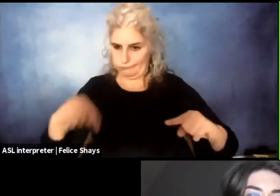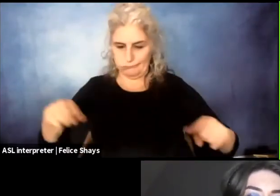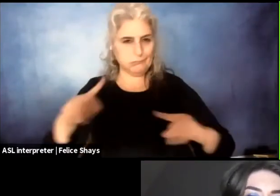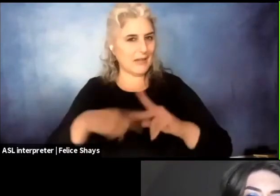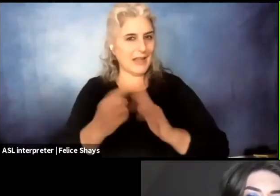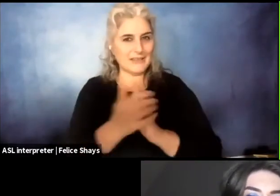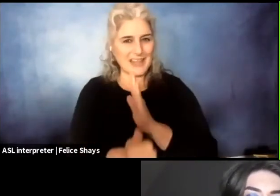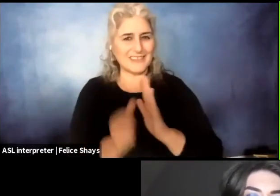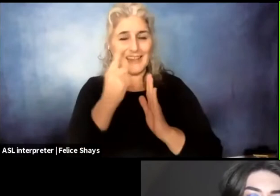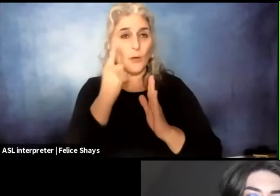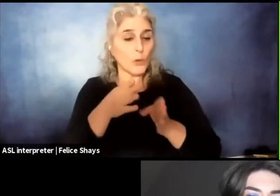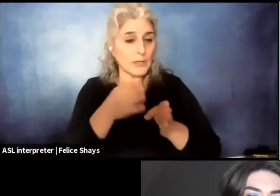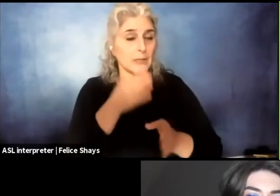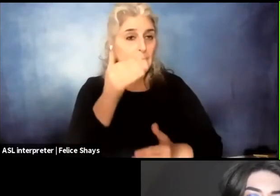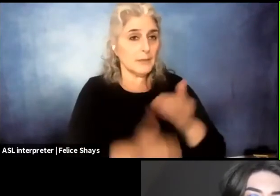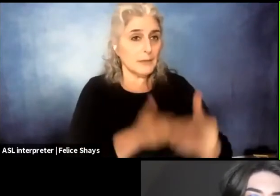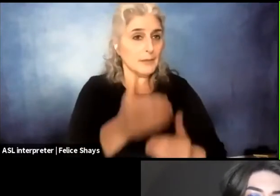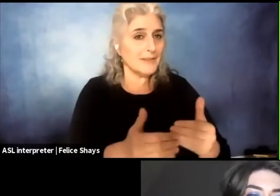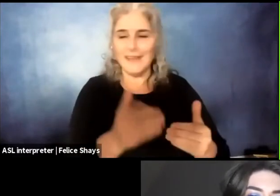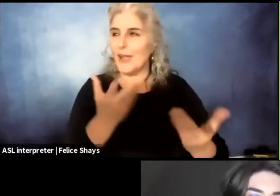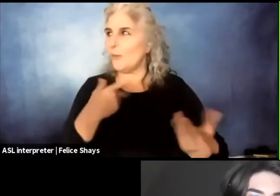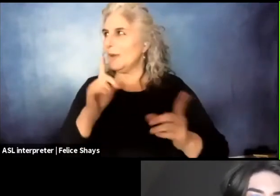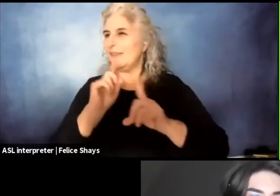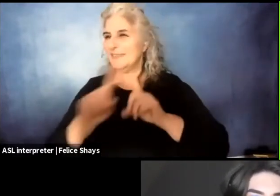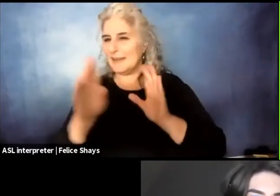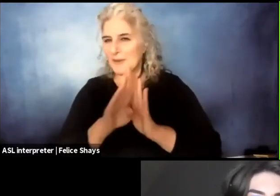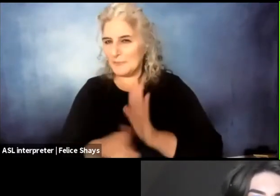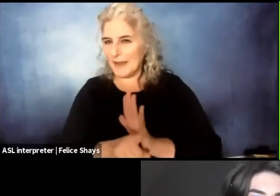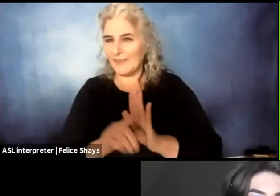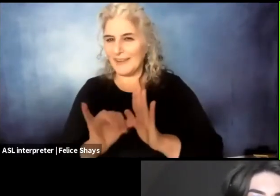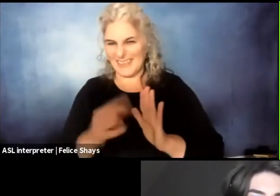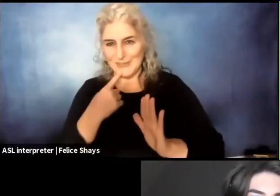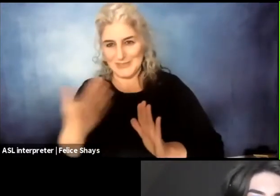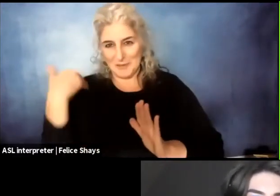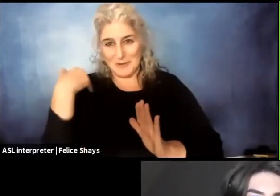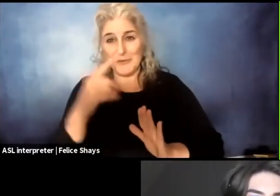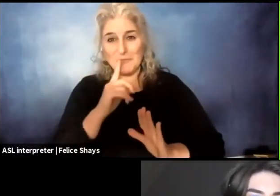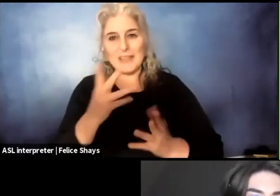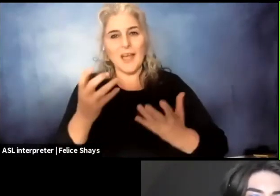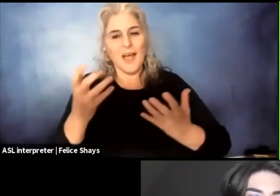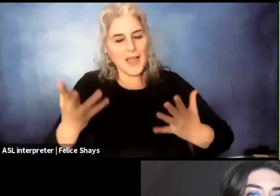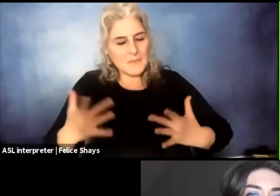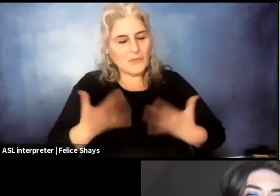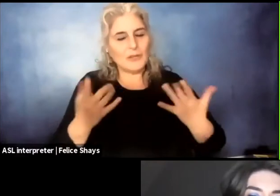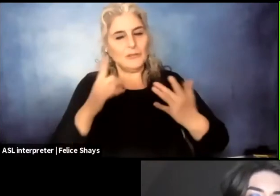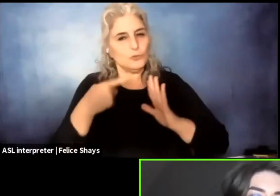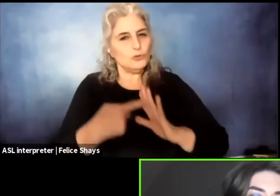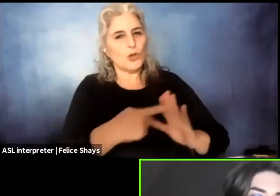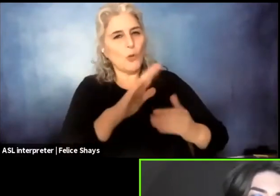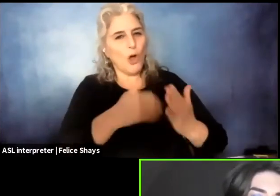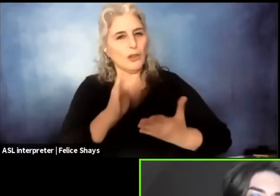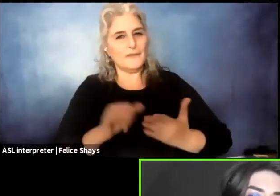come from so many different walks of life, like you said in the intro, and I want to be able to show that proudly. Yeah,